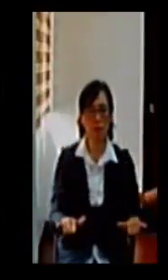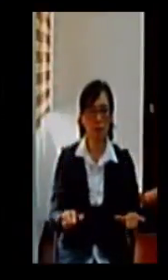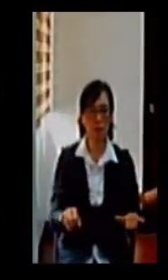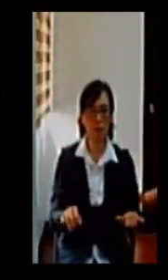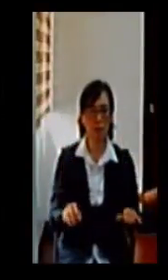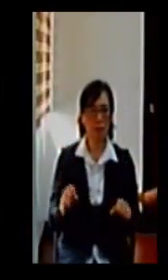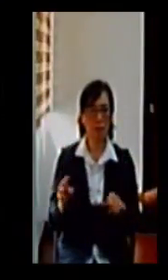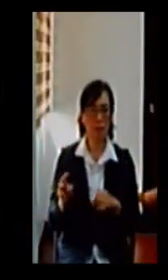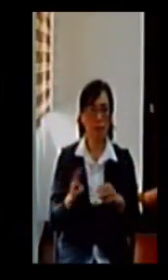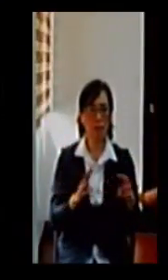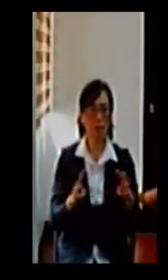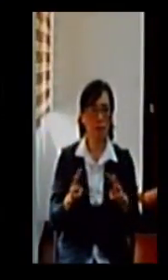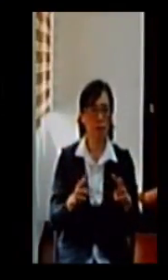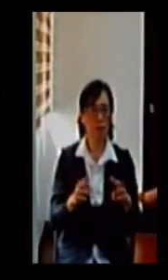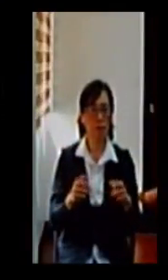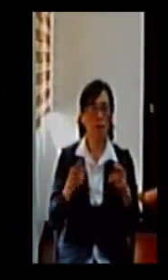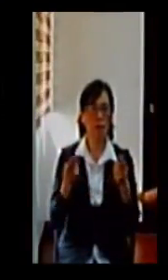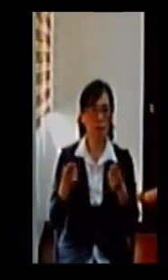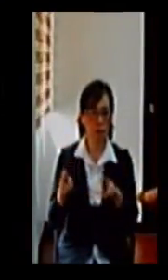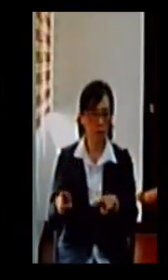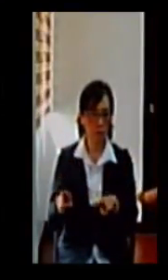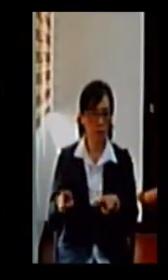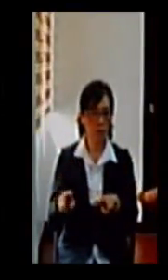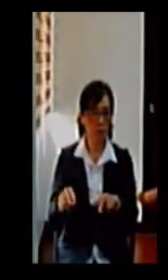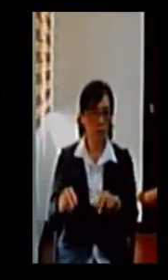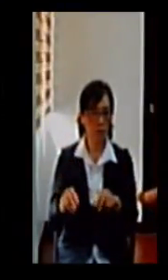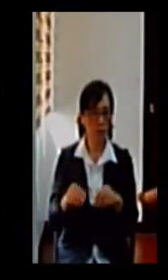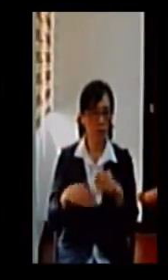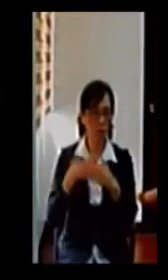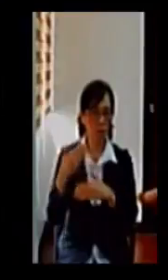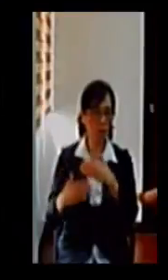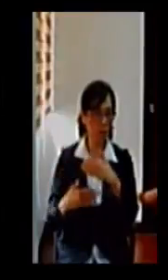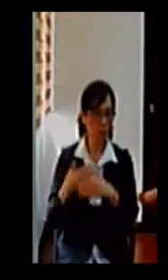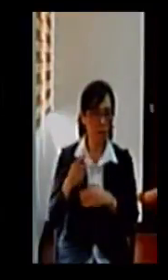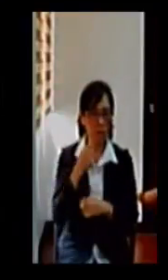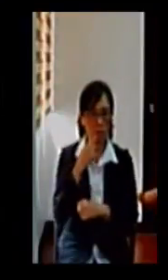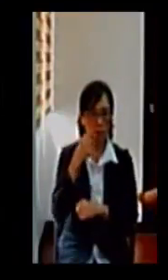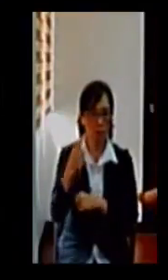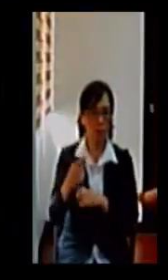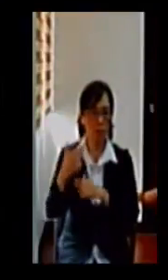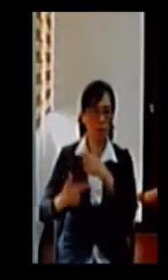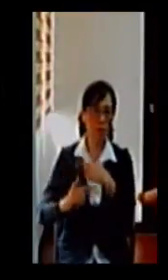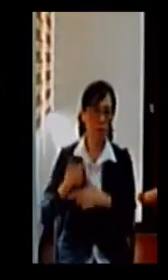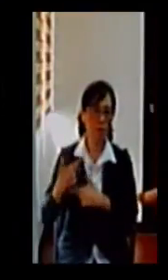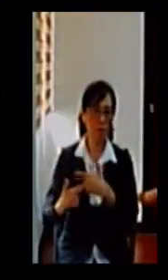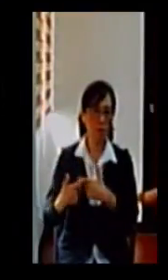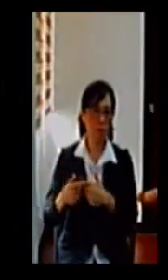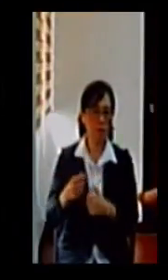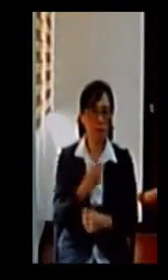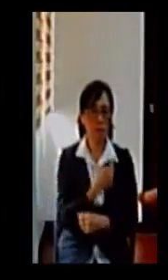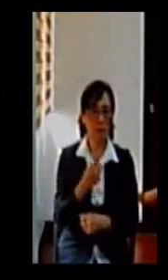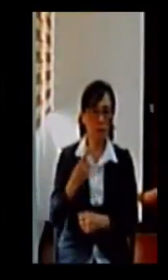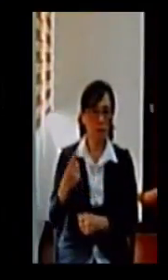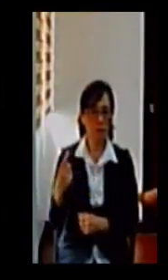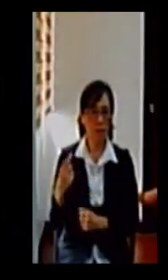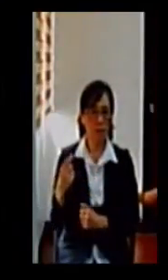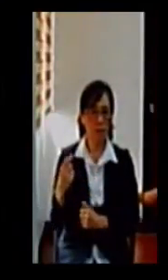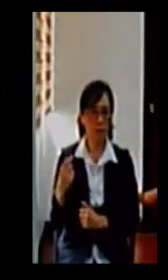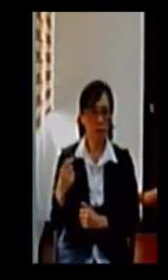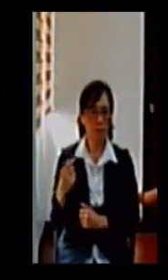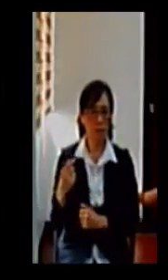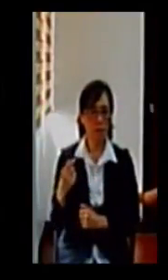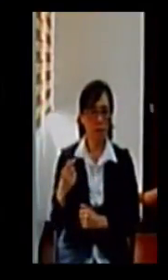can't predict where it's going to happen. But the IPCC recently said, you know, in general, those who are in